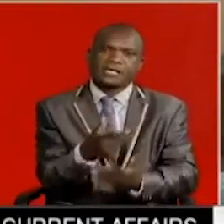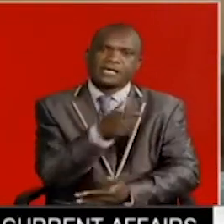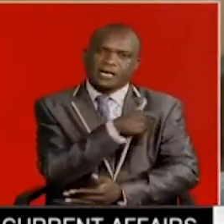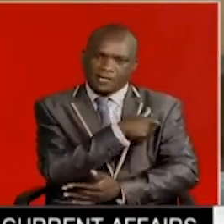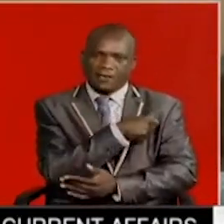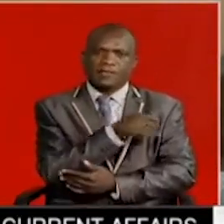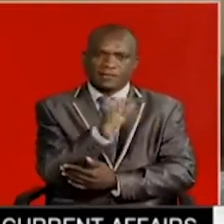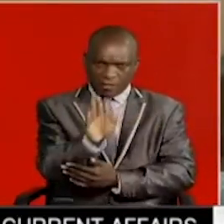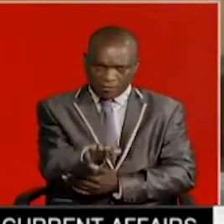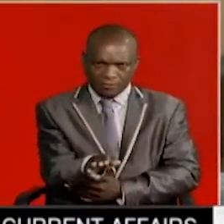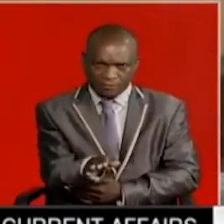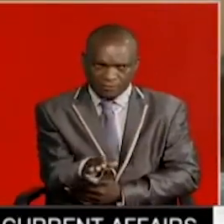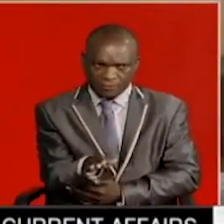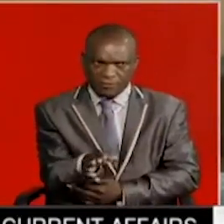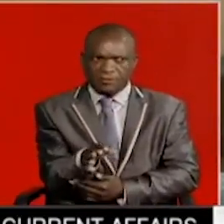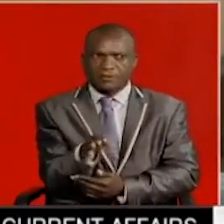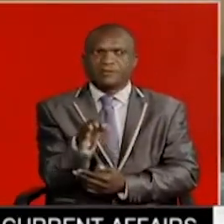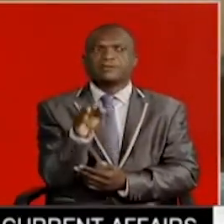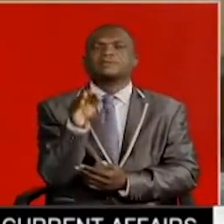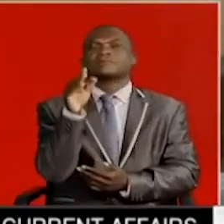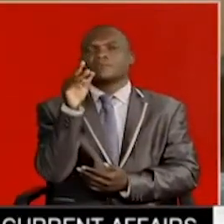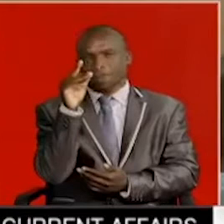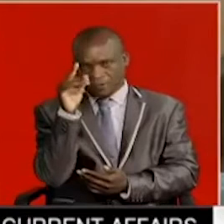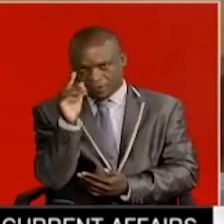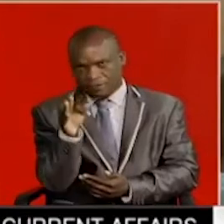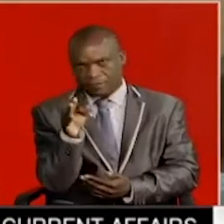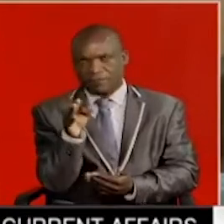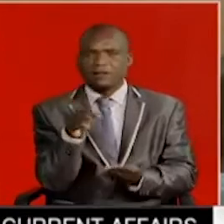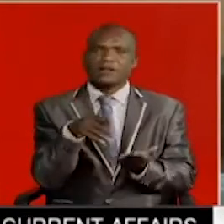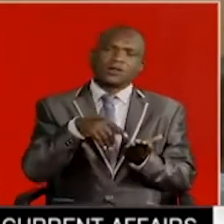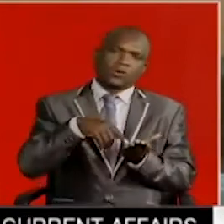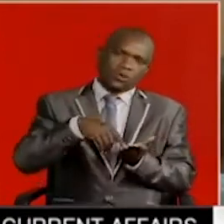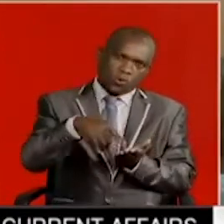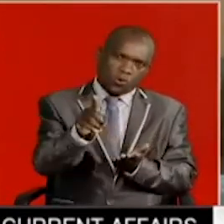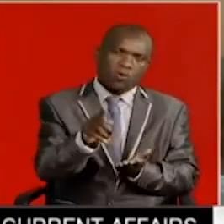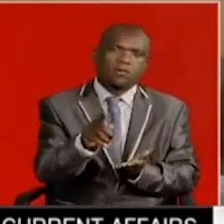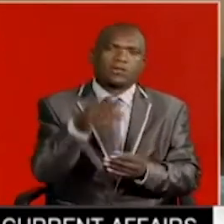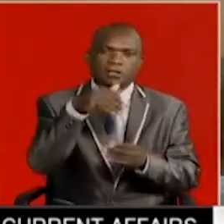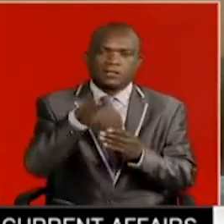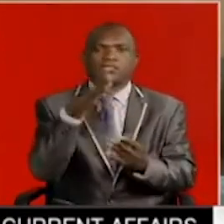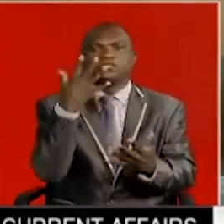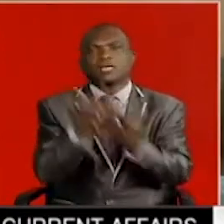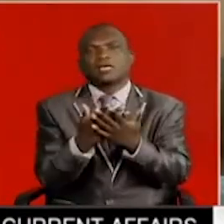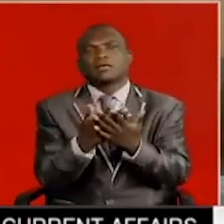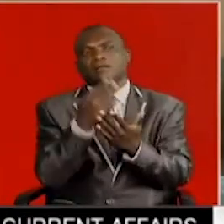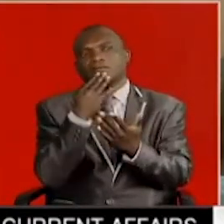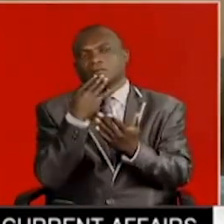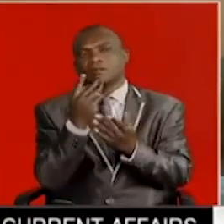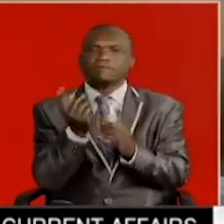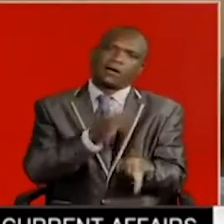not necessarily mean that when a person has gone for correctional services, he has been sentenced to death.